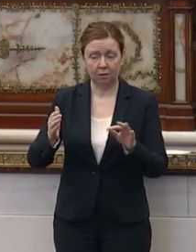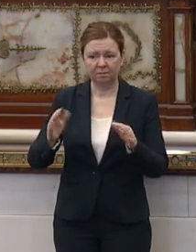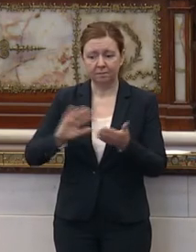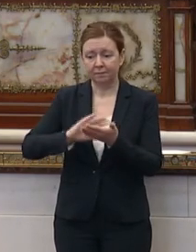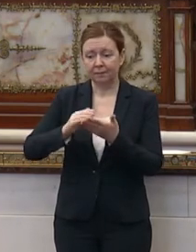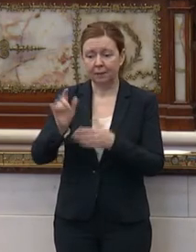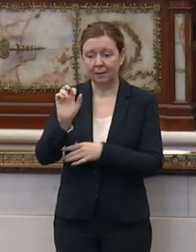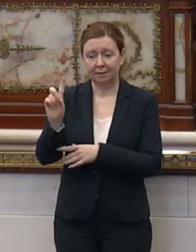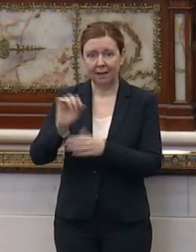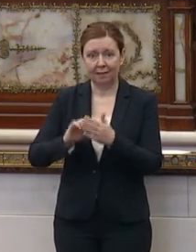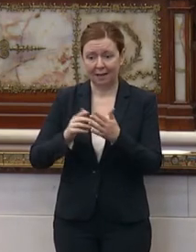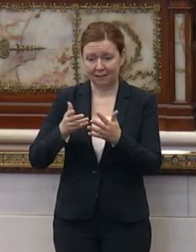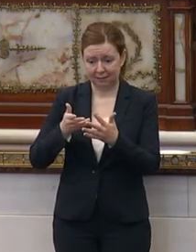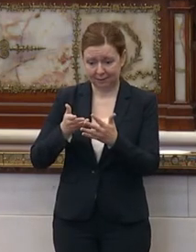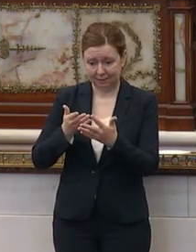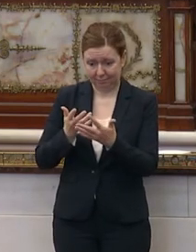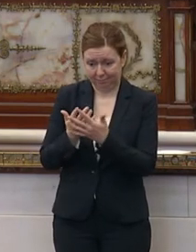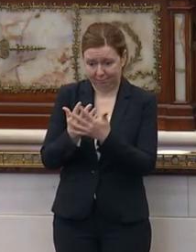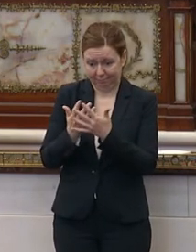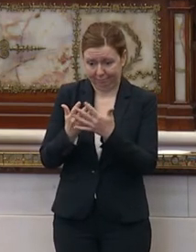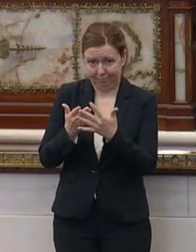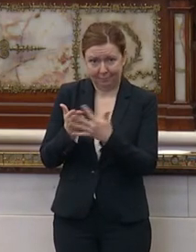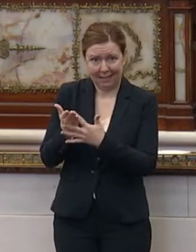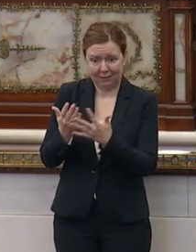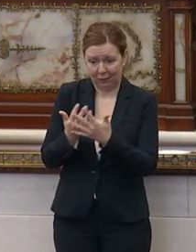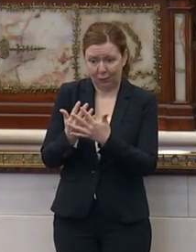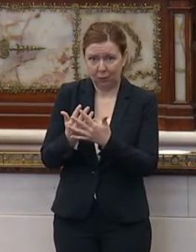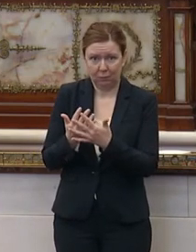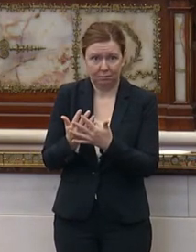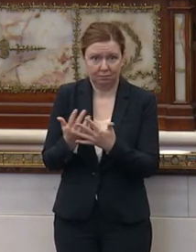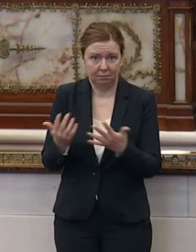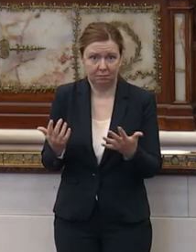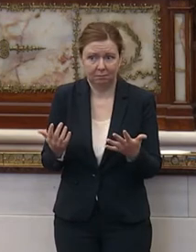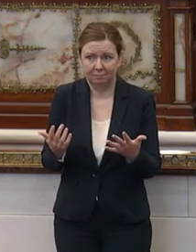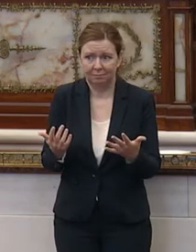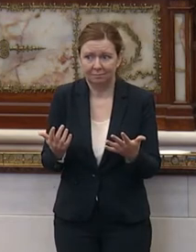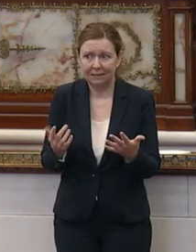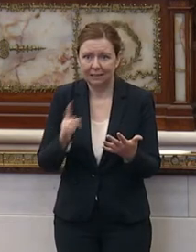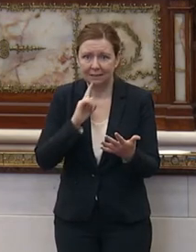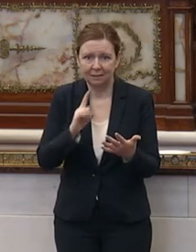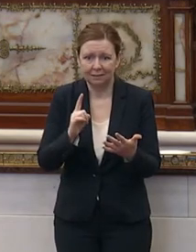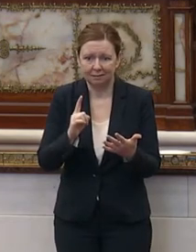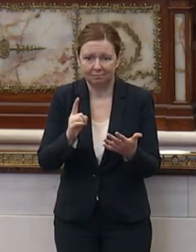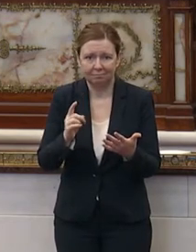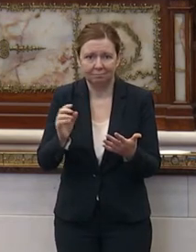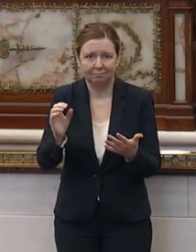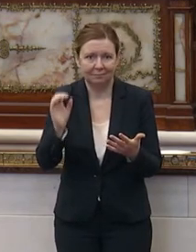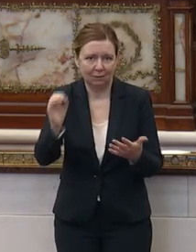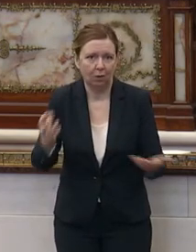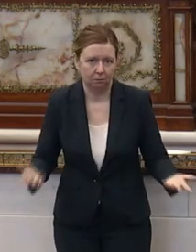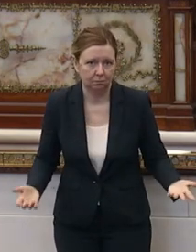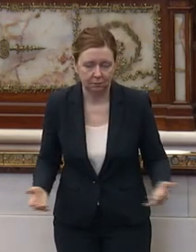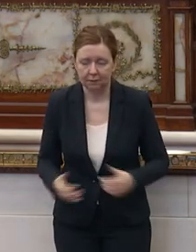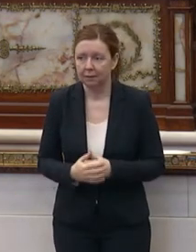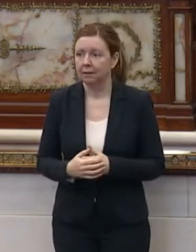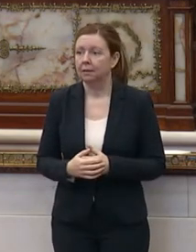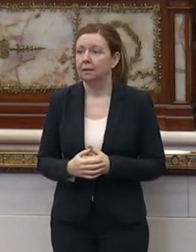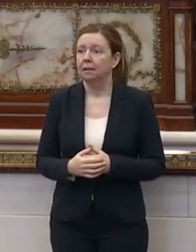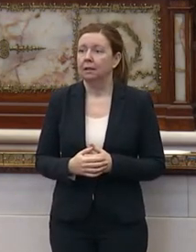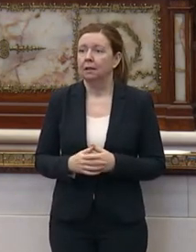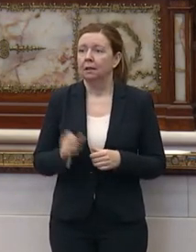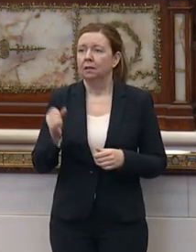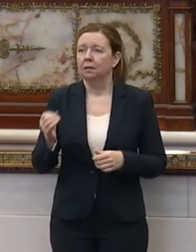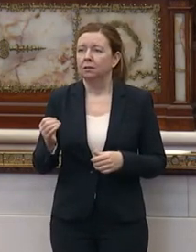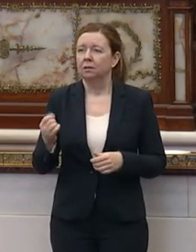the amount of lead that's passing through them is zero, is effectively negligible, if not zero. And